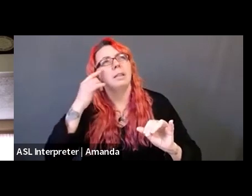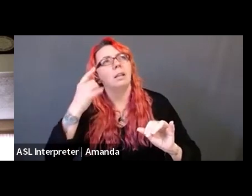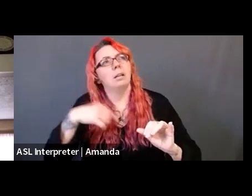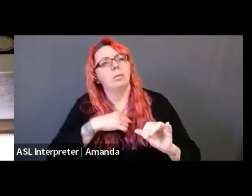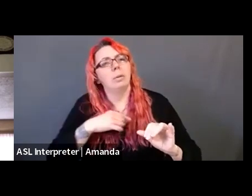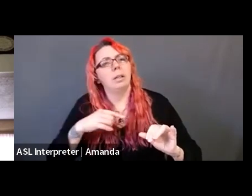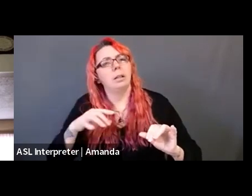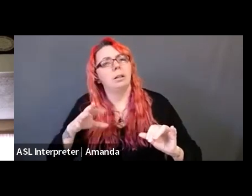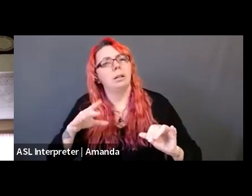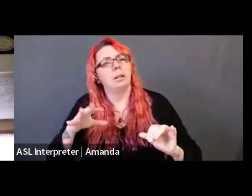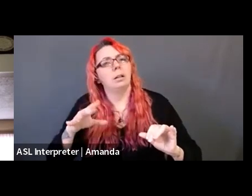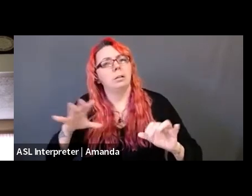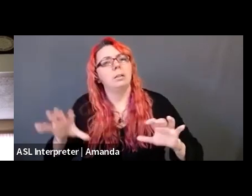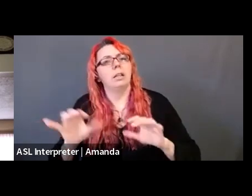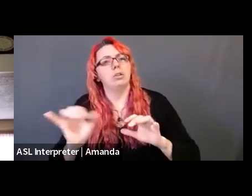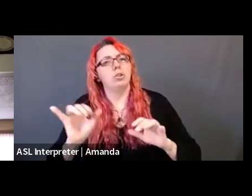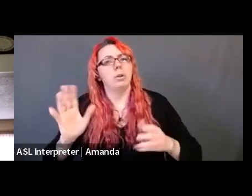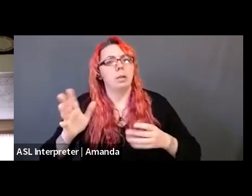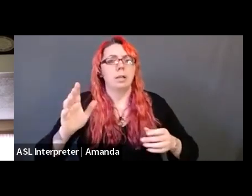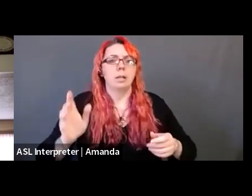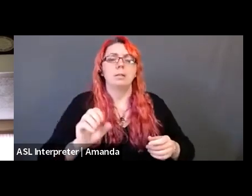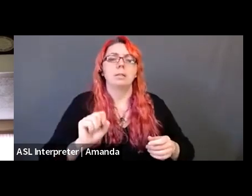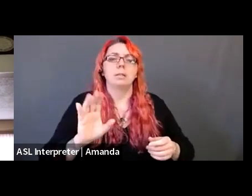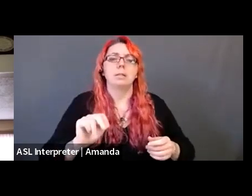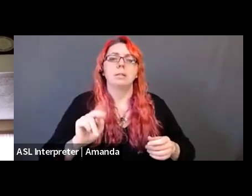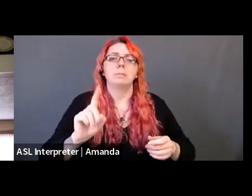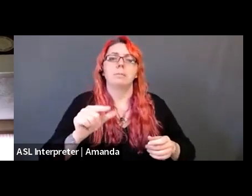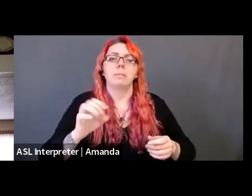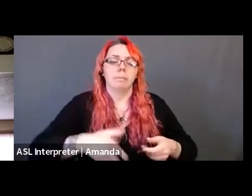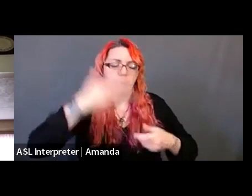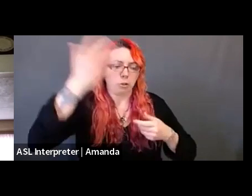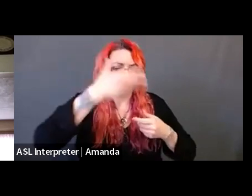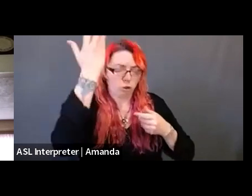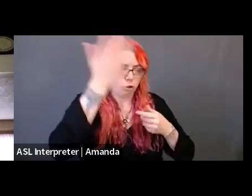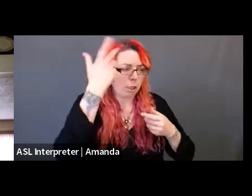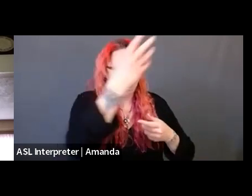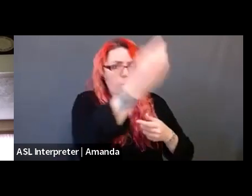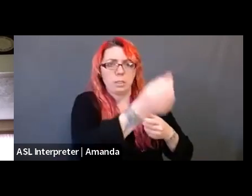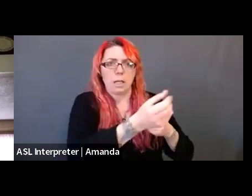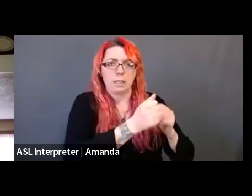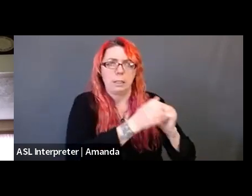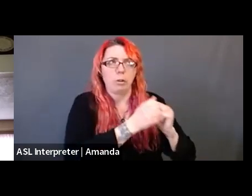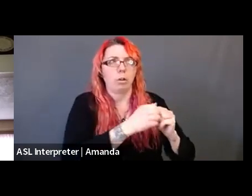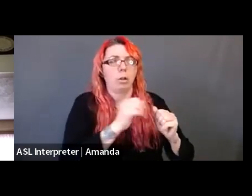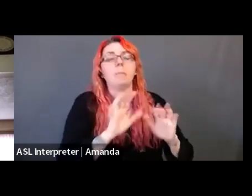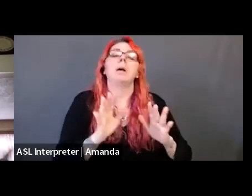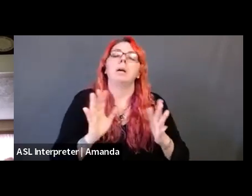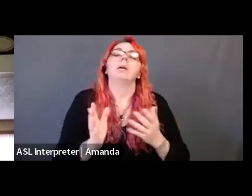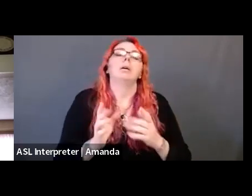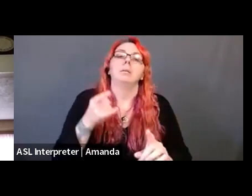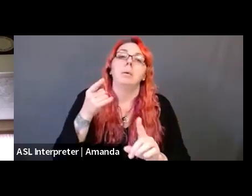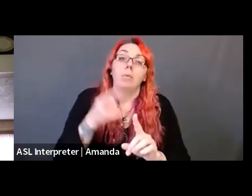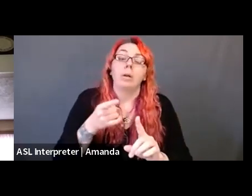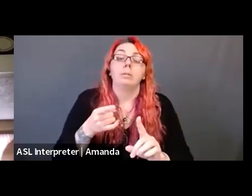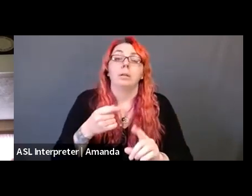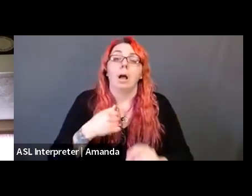of heal the experience that we had just been in. So as to say that as I'm doing this with you, even in my work and my journey with equity, I have